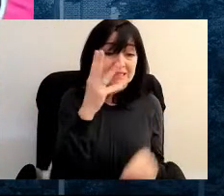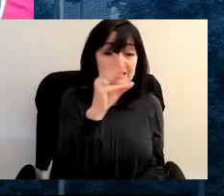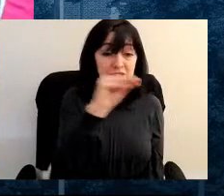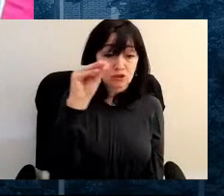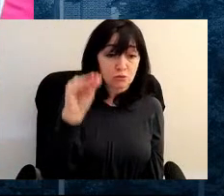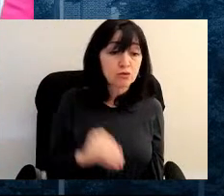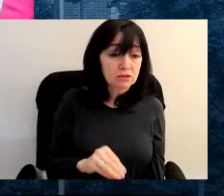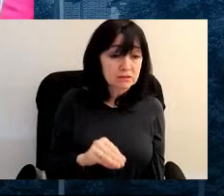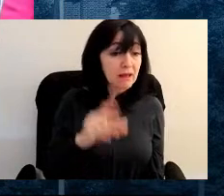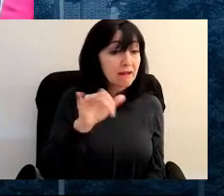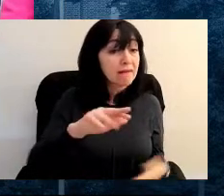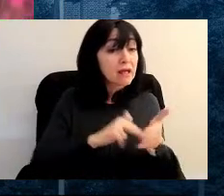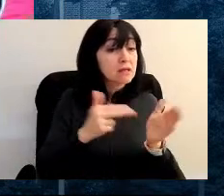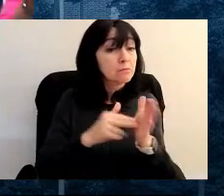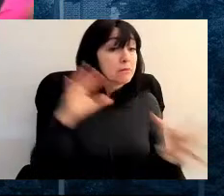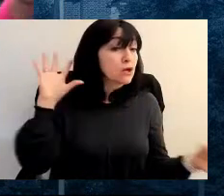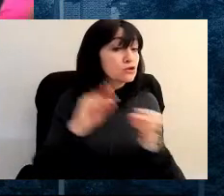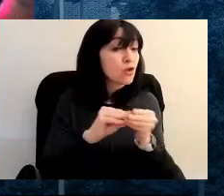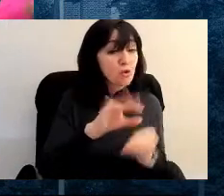9% increase.